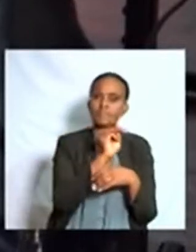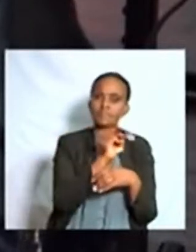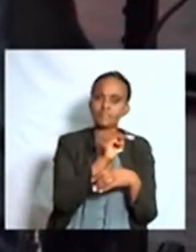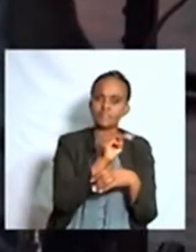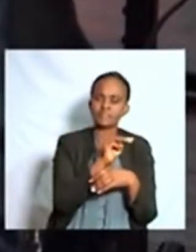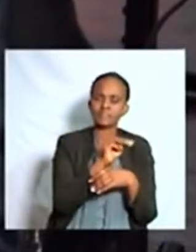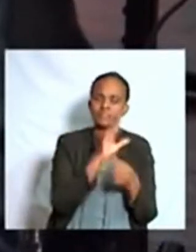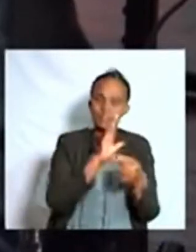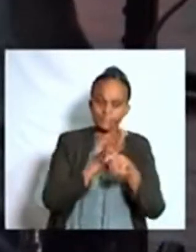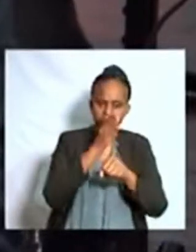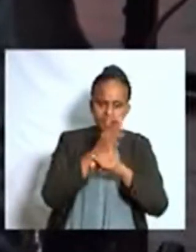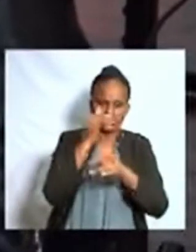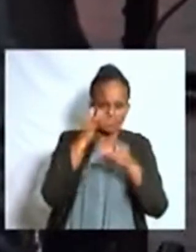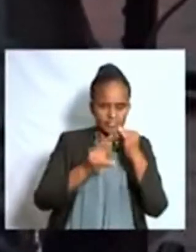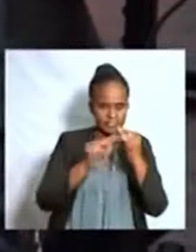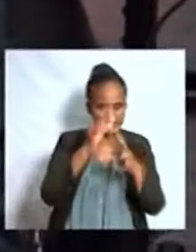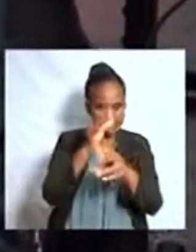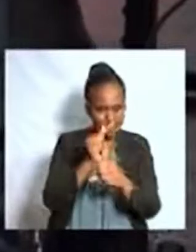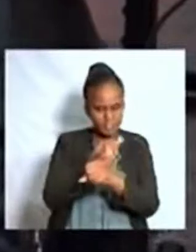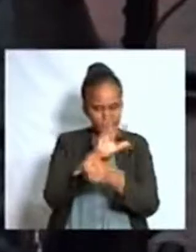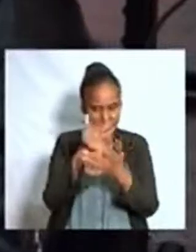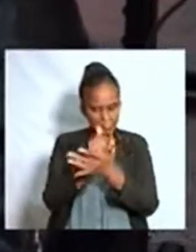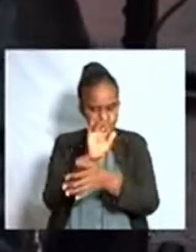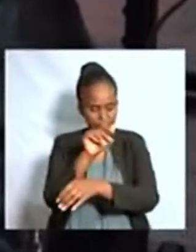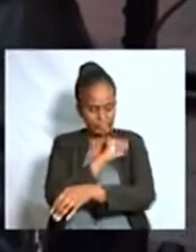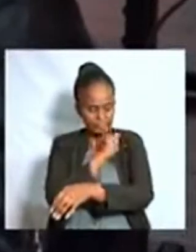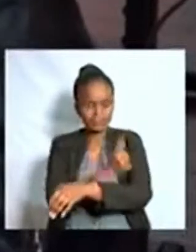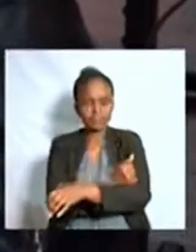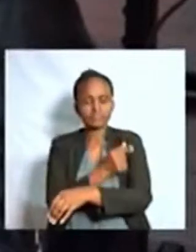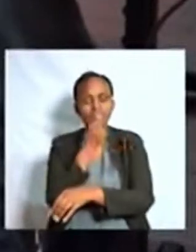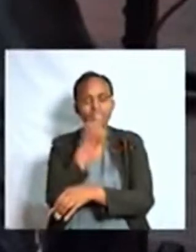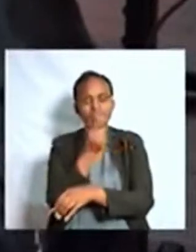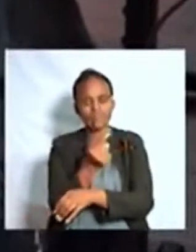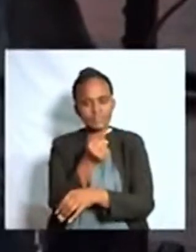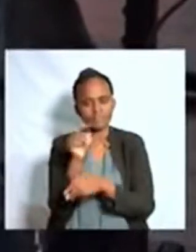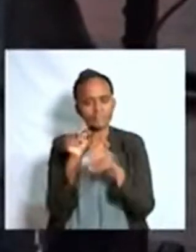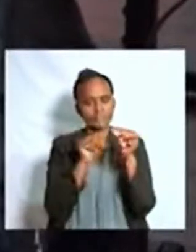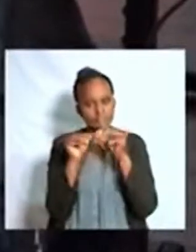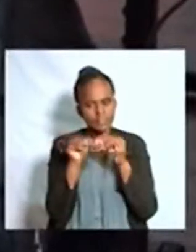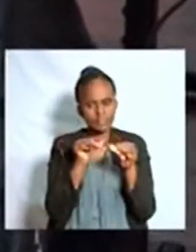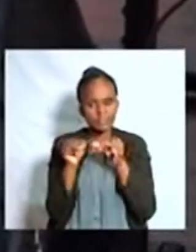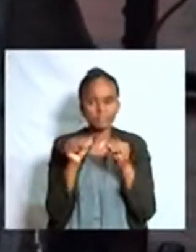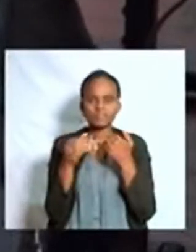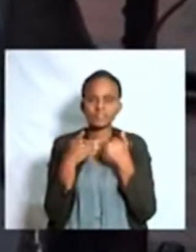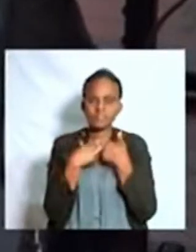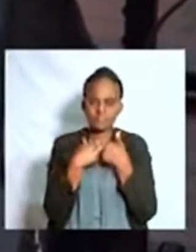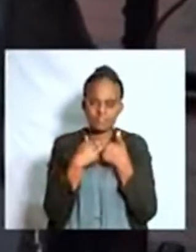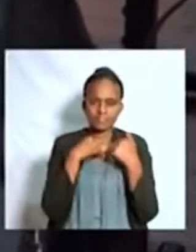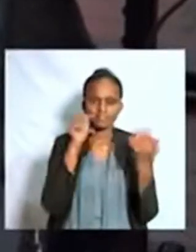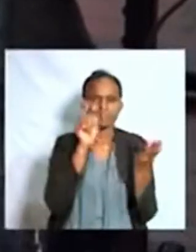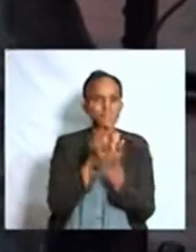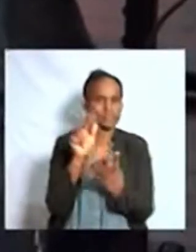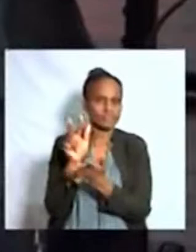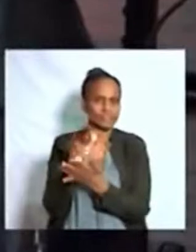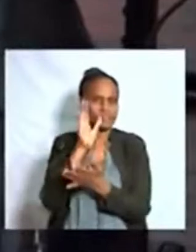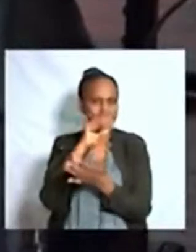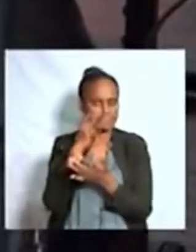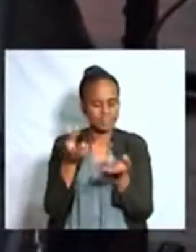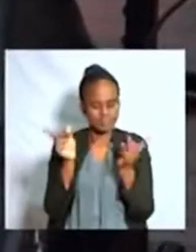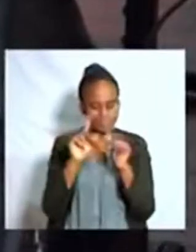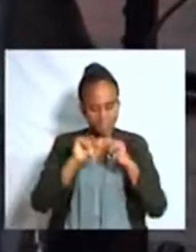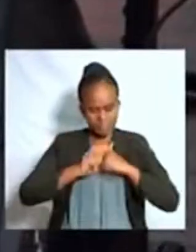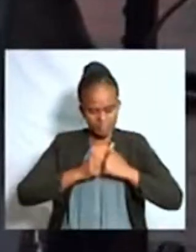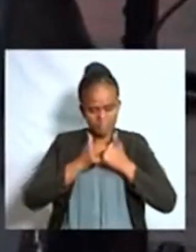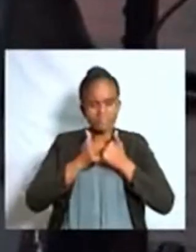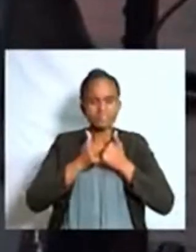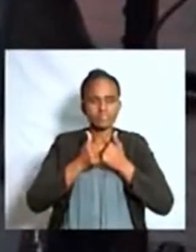And after getting the authority to say management has actually approved this, that is when I